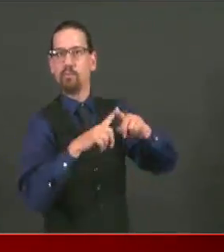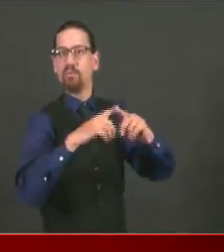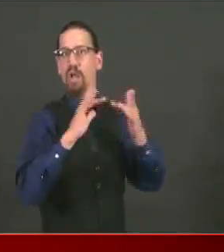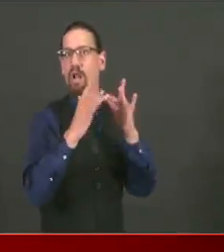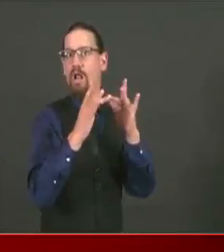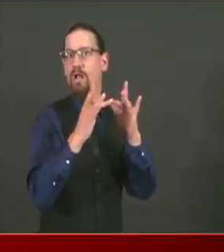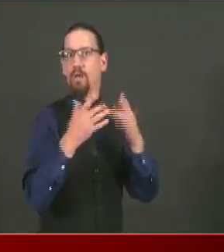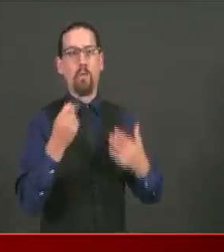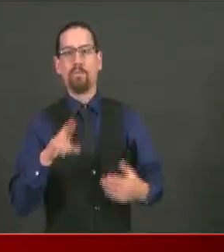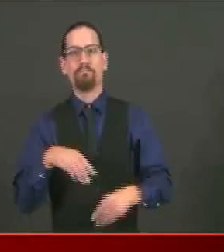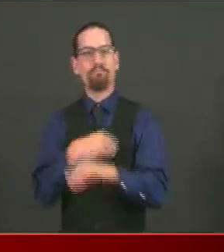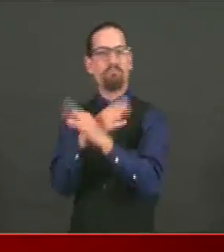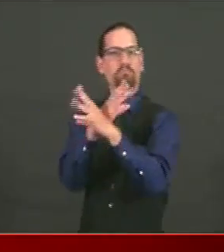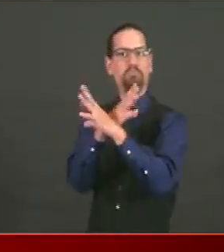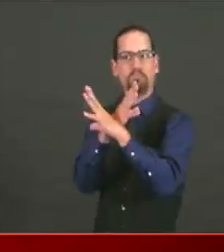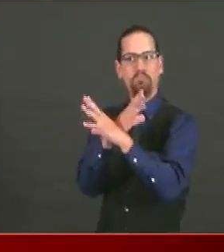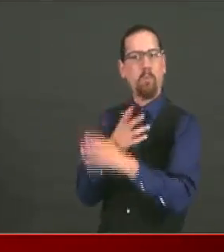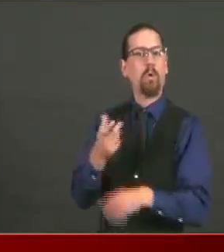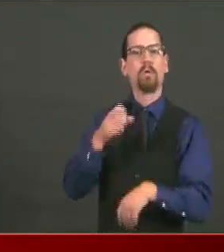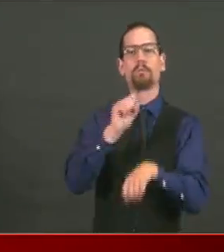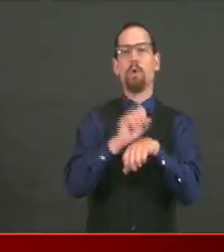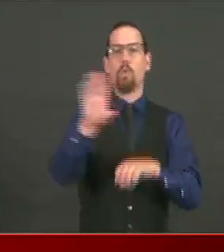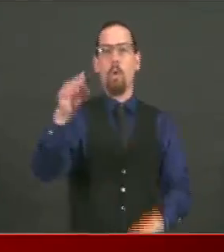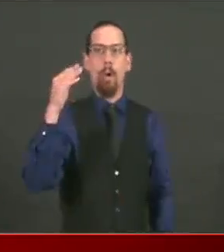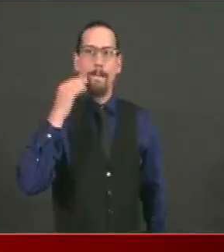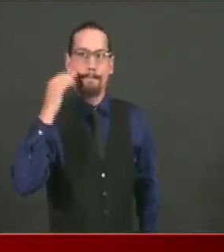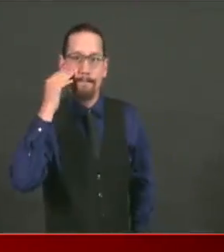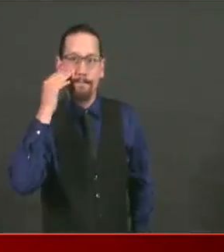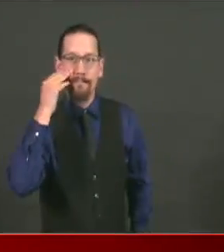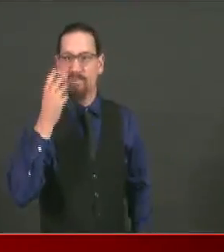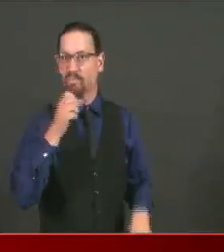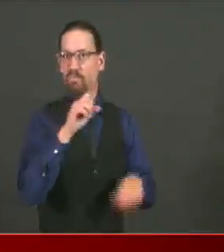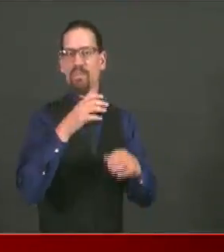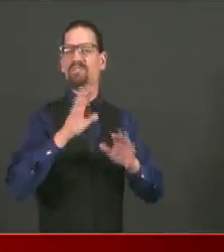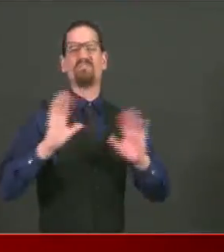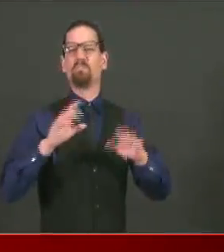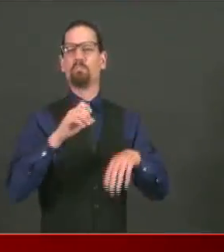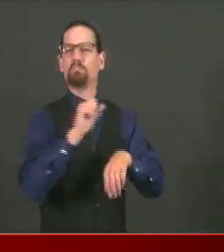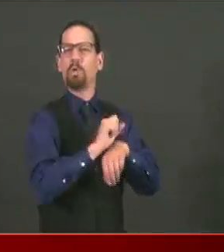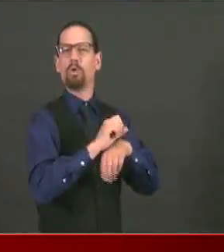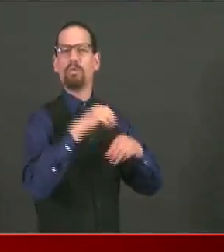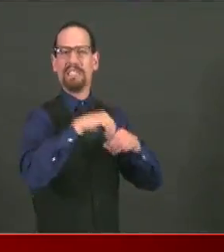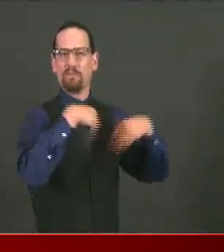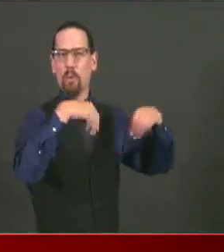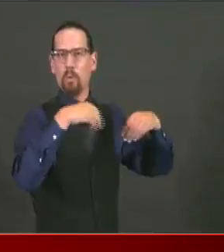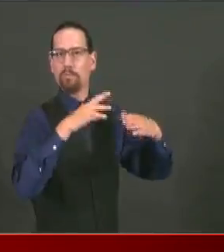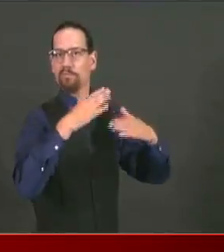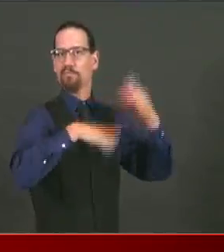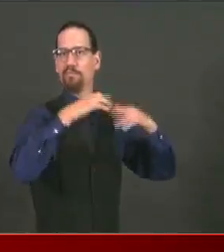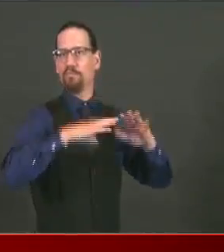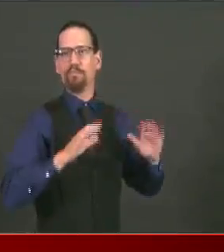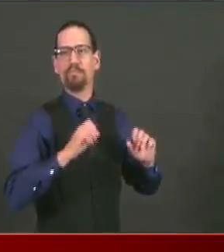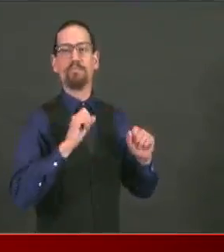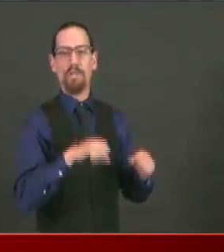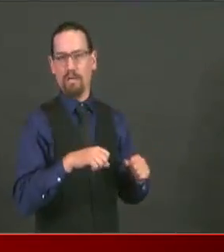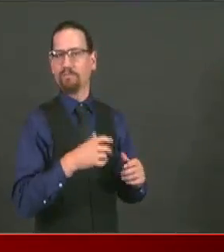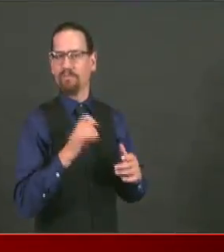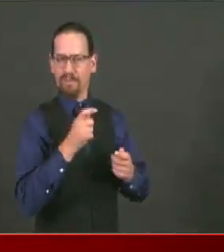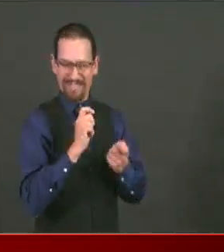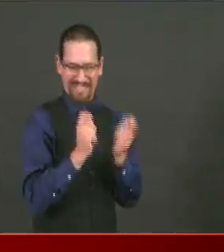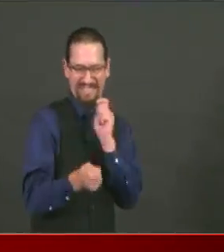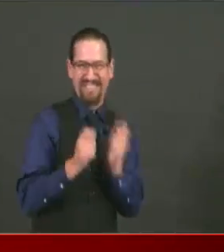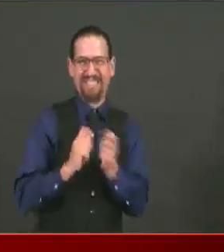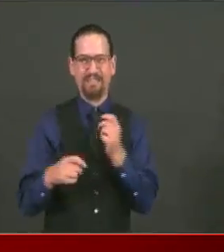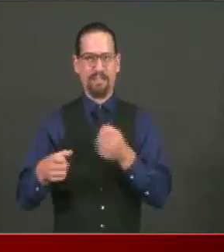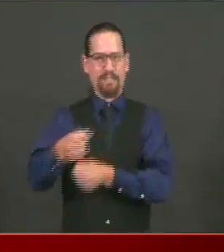so many ways that businesses need a hand to reposition. So that's what this $26 million is specifically designed